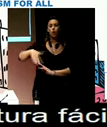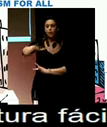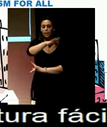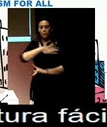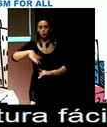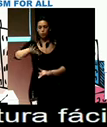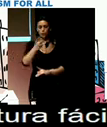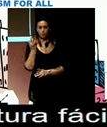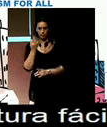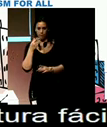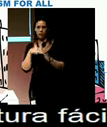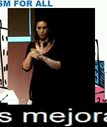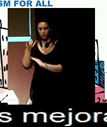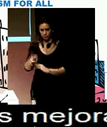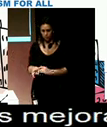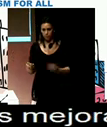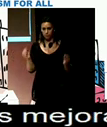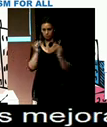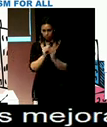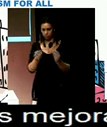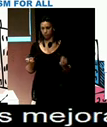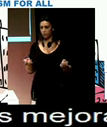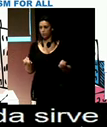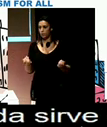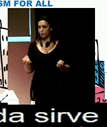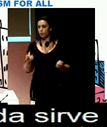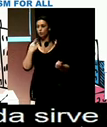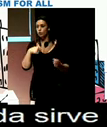We also have to improve environments if we want to make